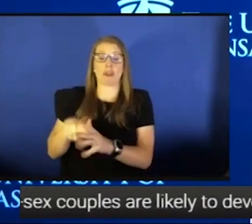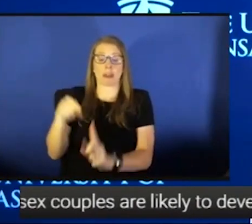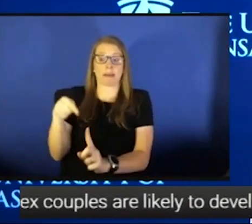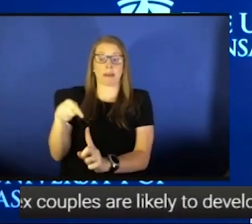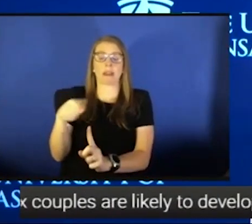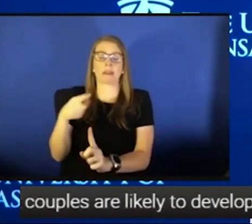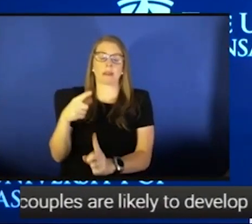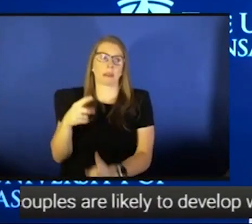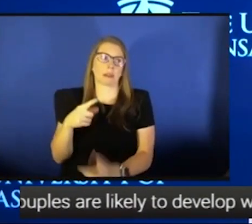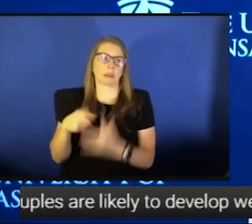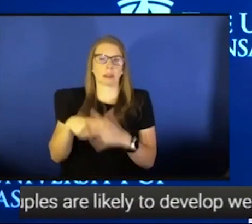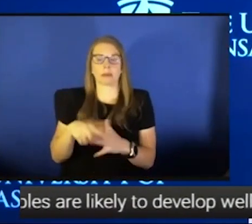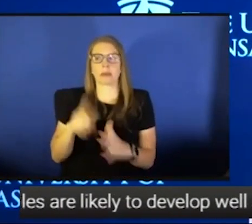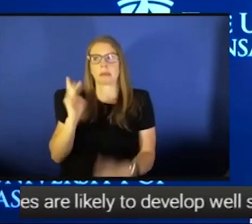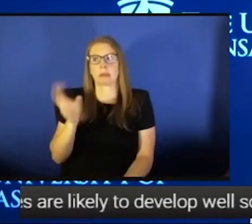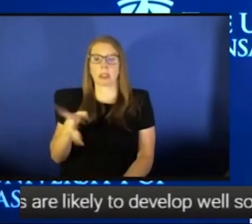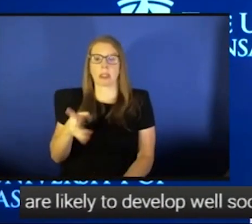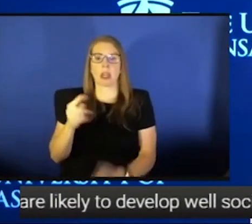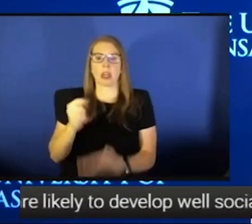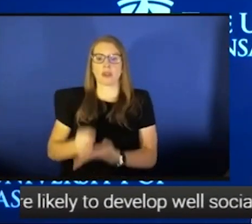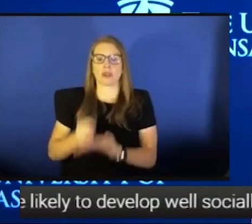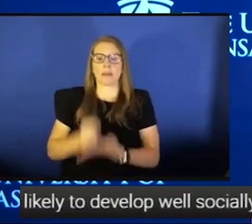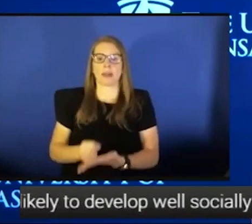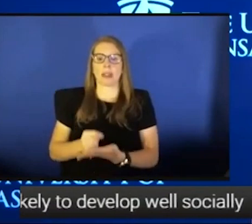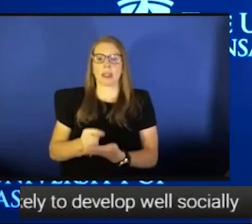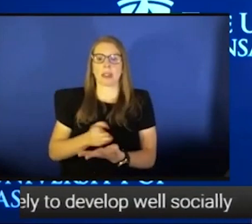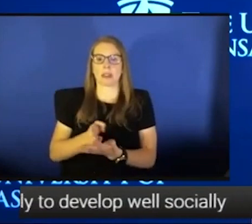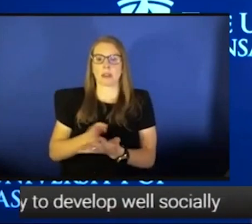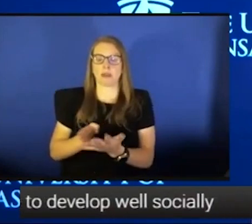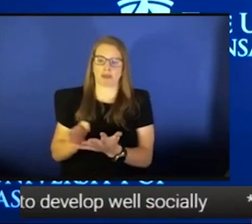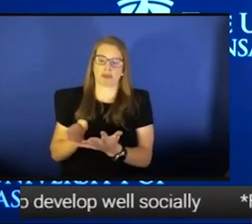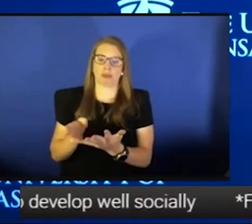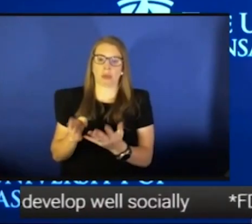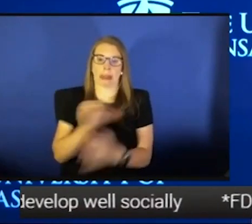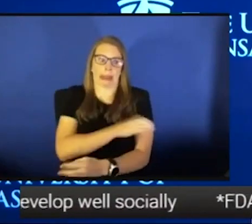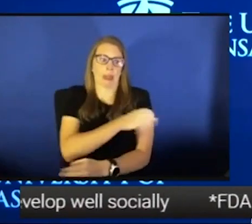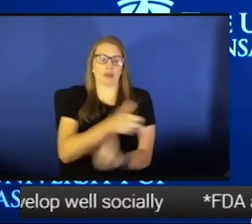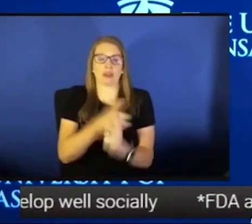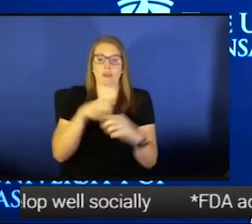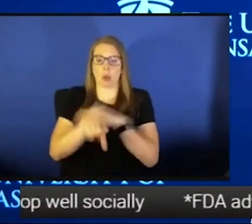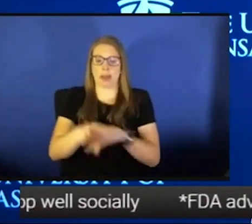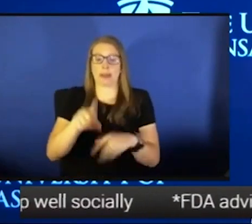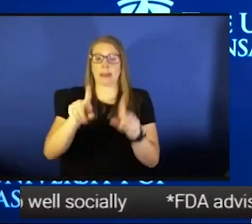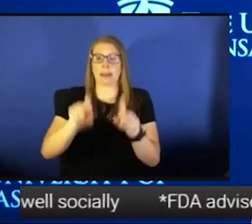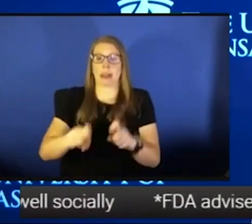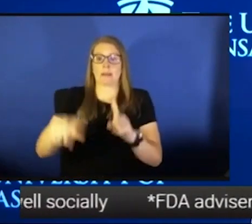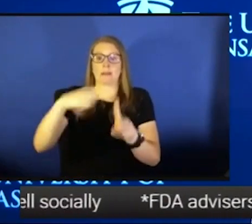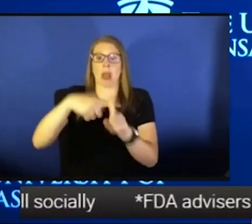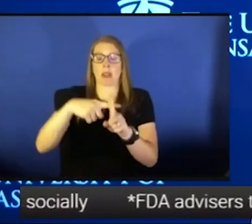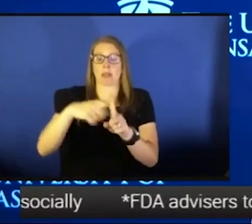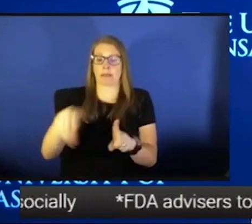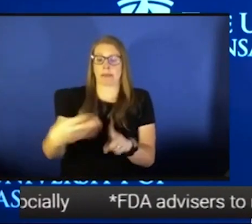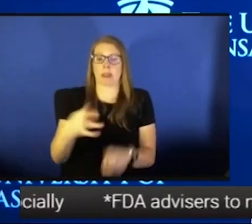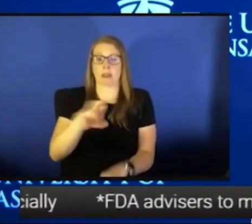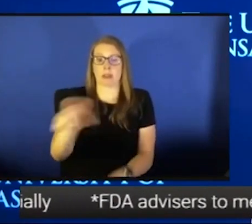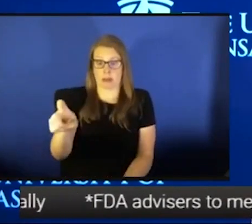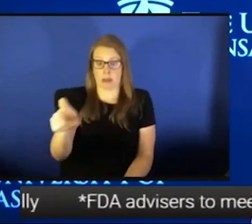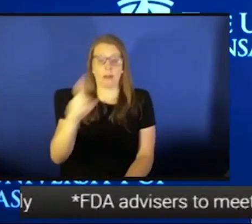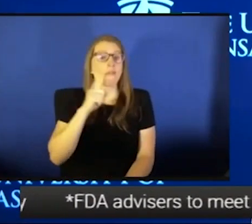terrible, treat and street clinics where you go in, you test positive, you're given the script for